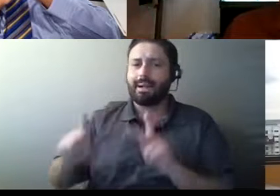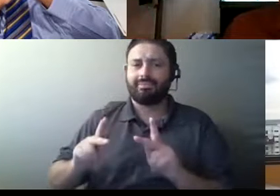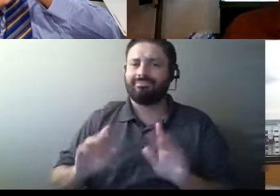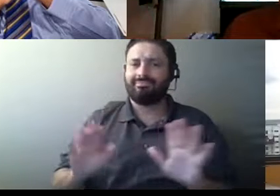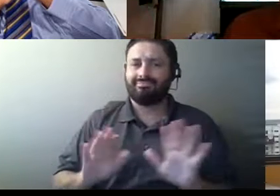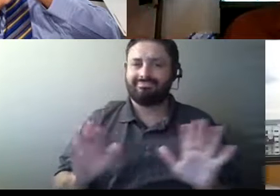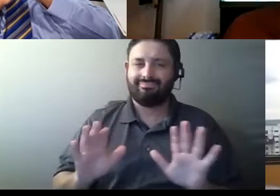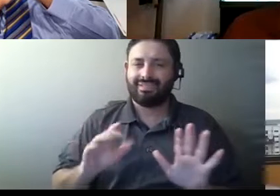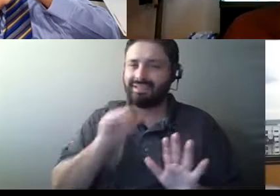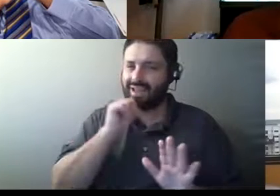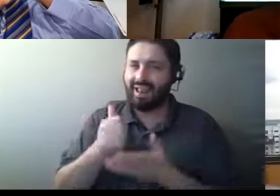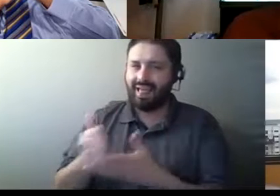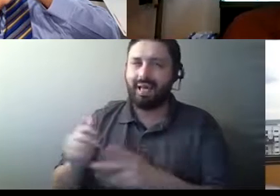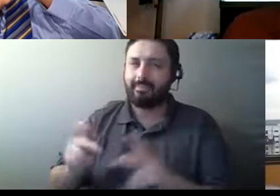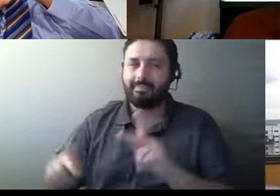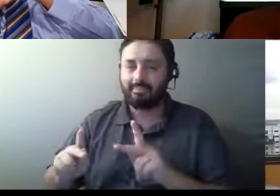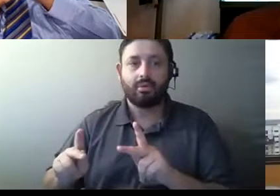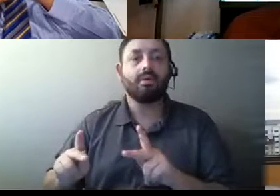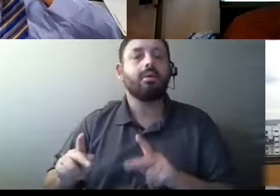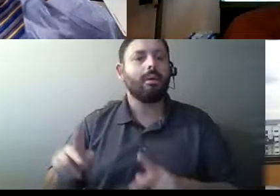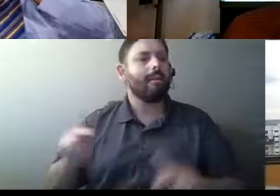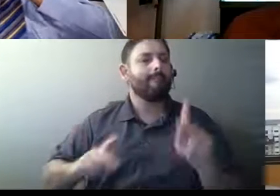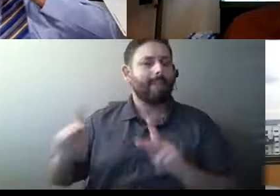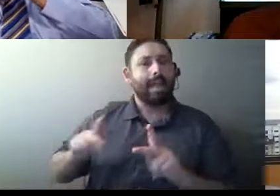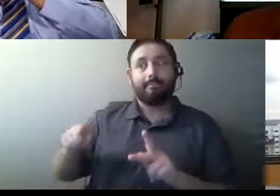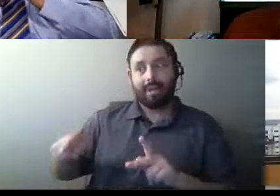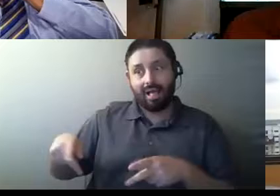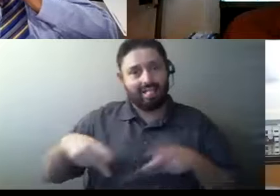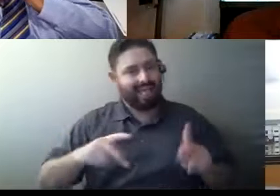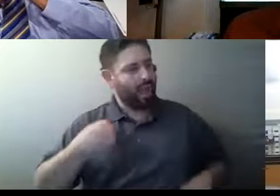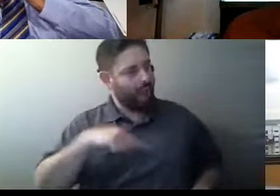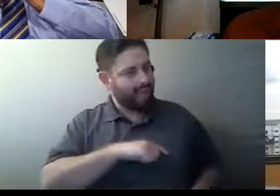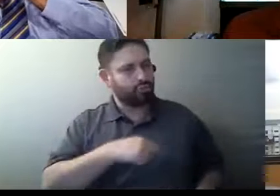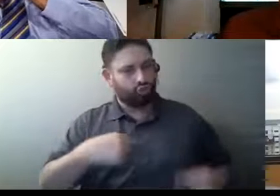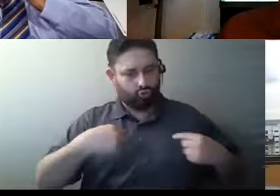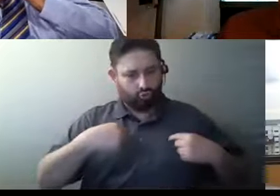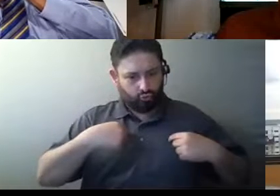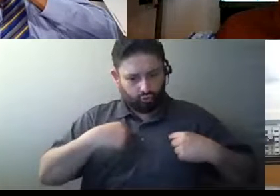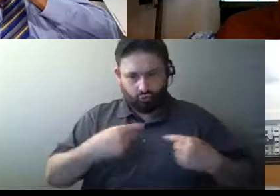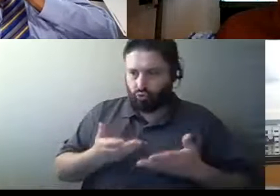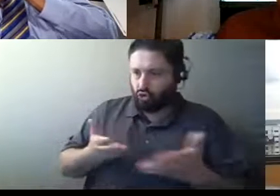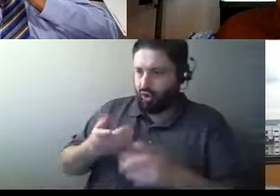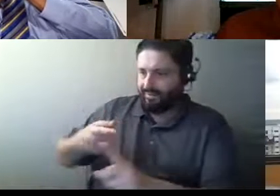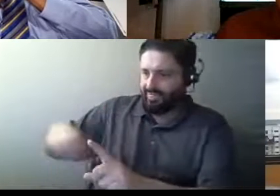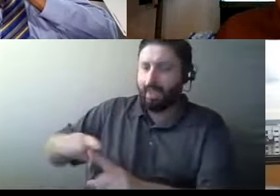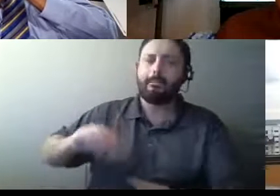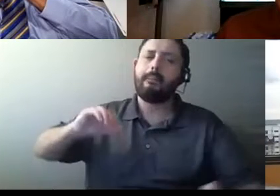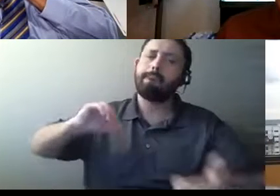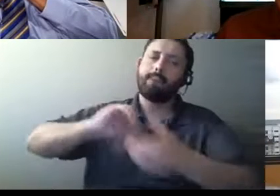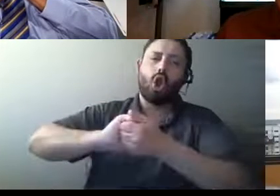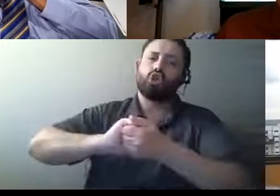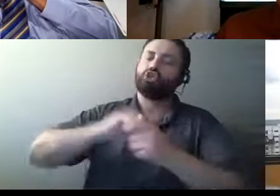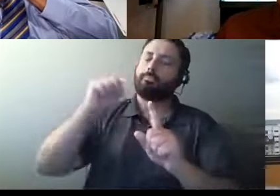people a favor. 10 seconds. You know, sorry. the people are doing a favor by allowing us to serve them. And so partnership is the main